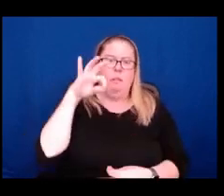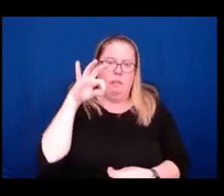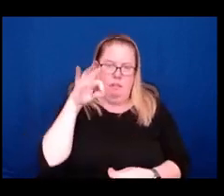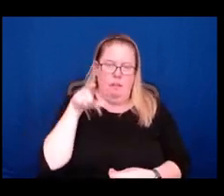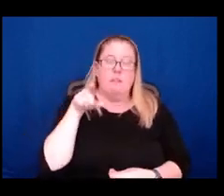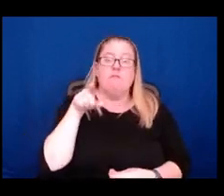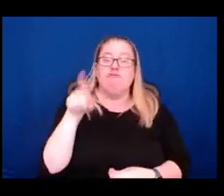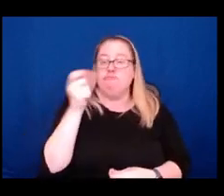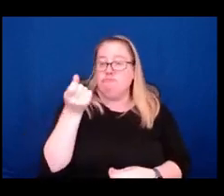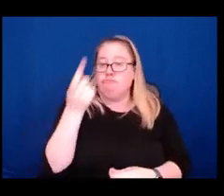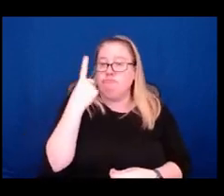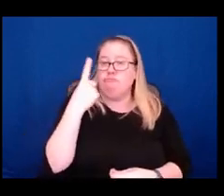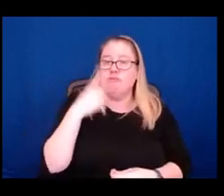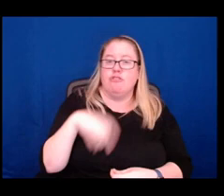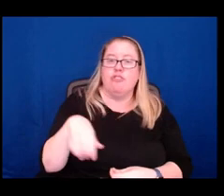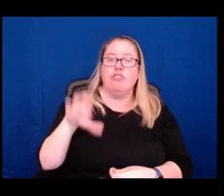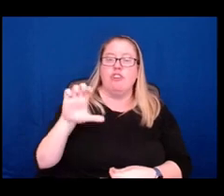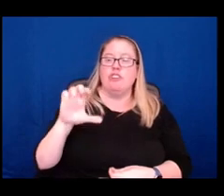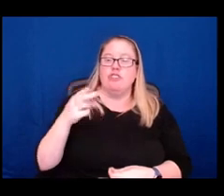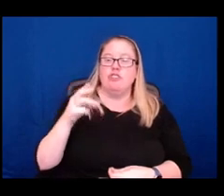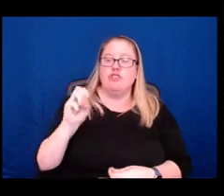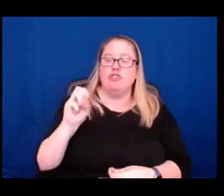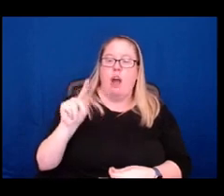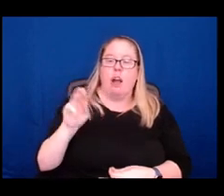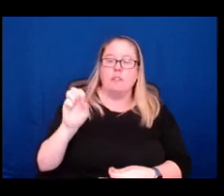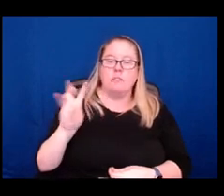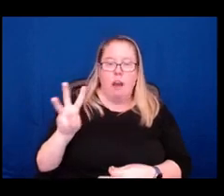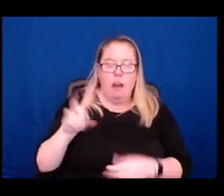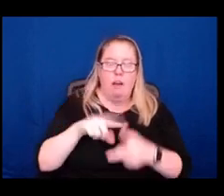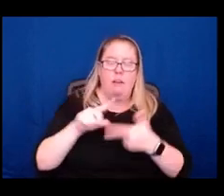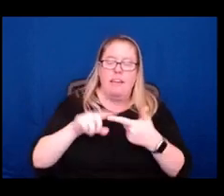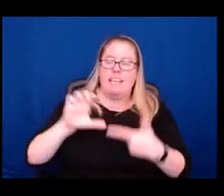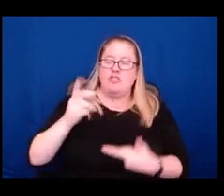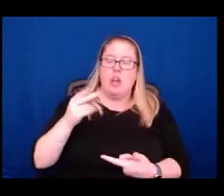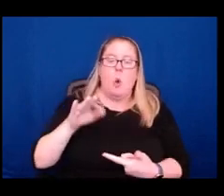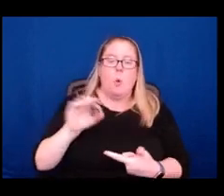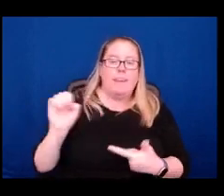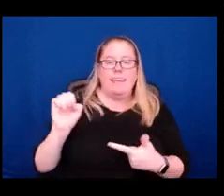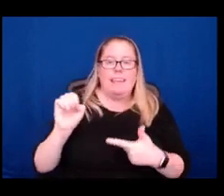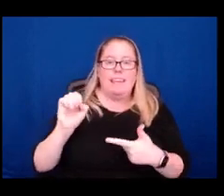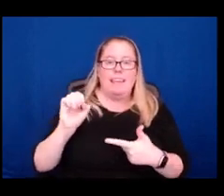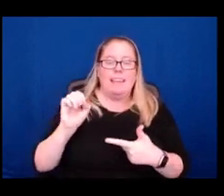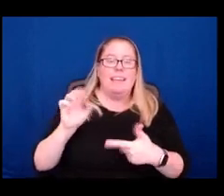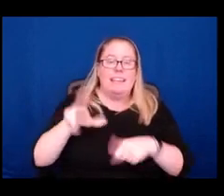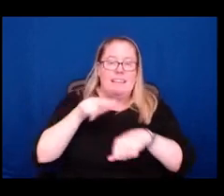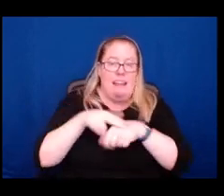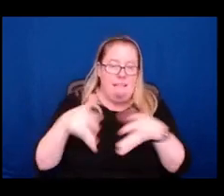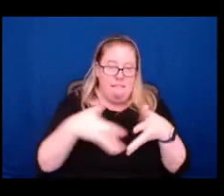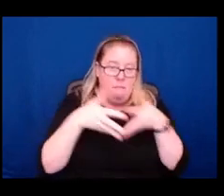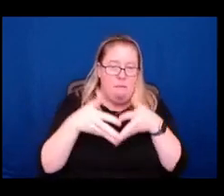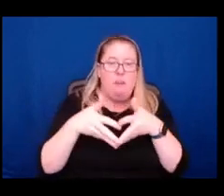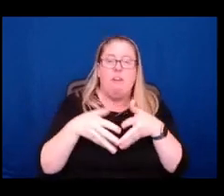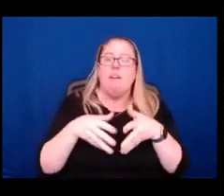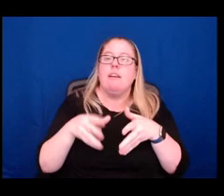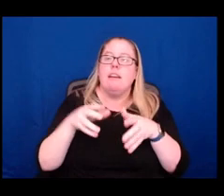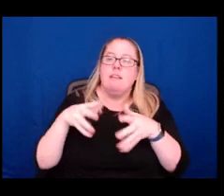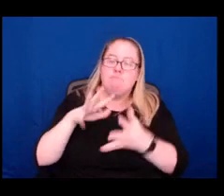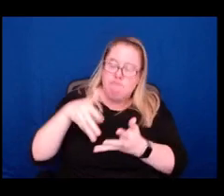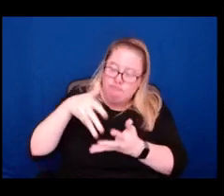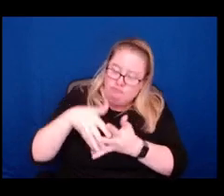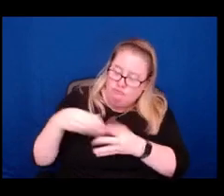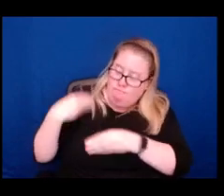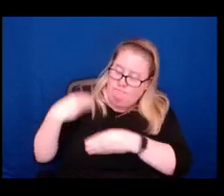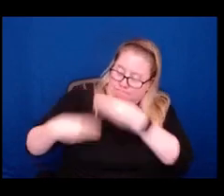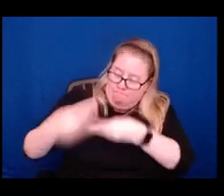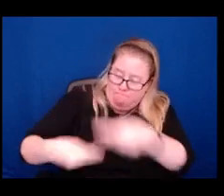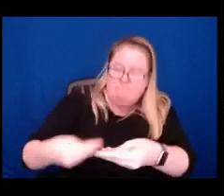her Choctaw and Cherokee Indian roots and embraces the earth as a source of electric foods. She spreads the message of wellness